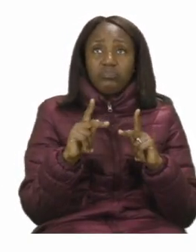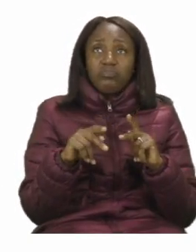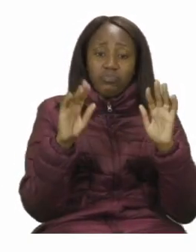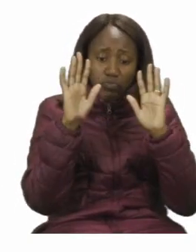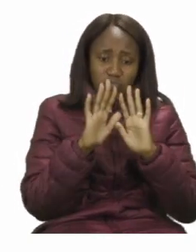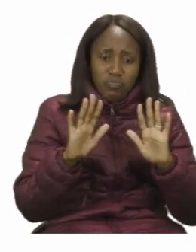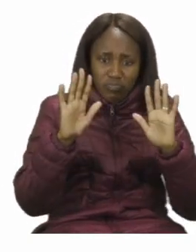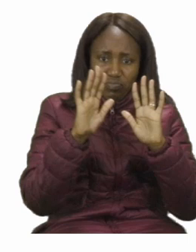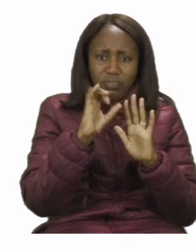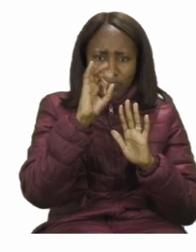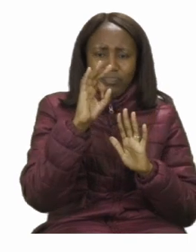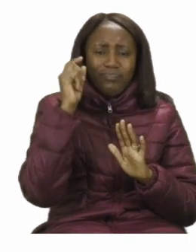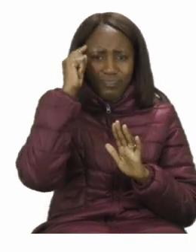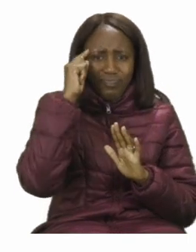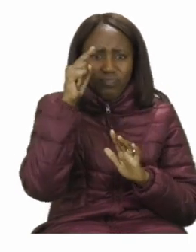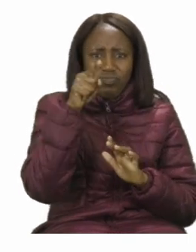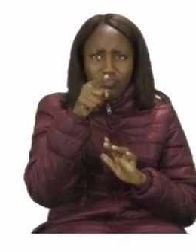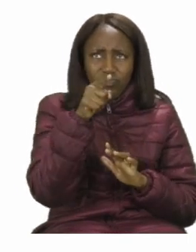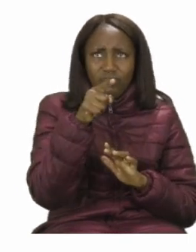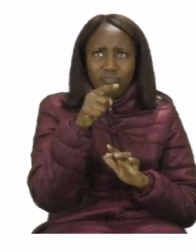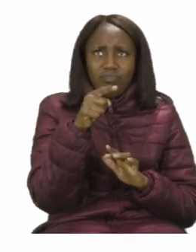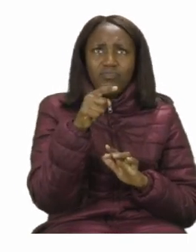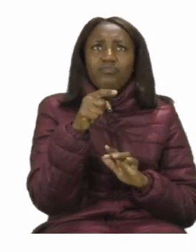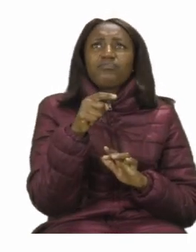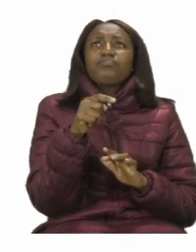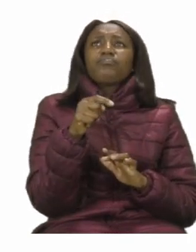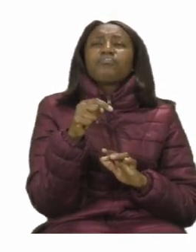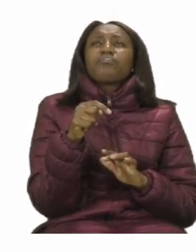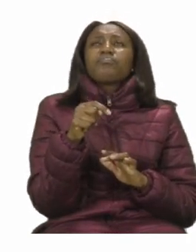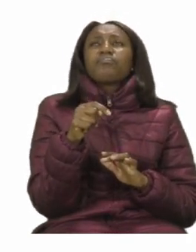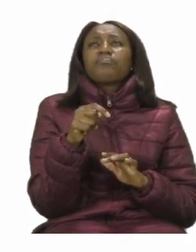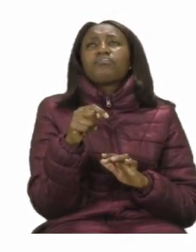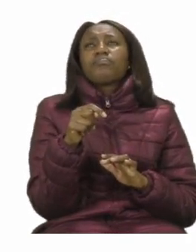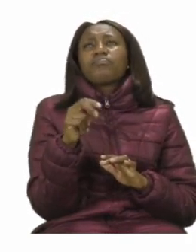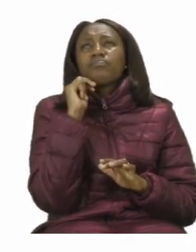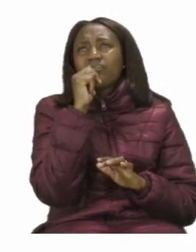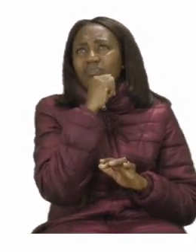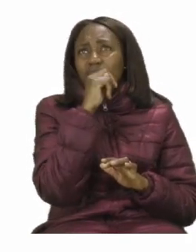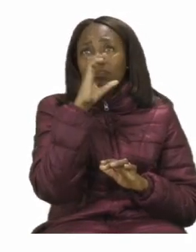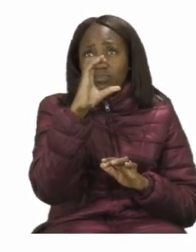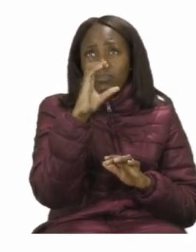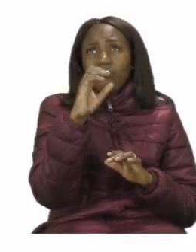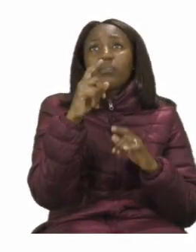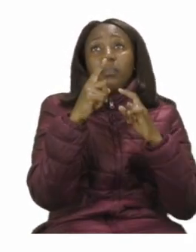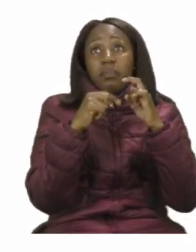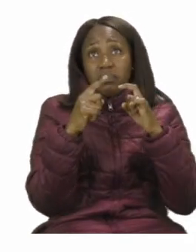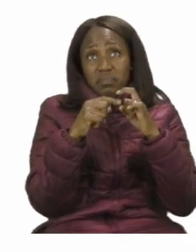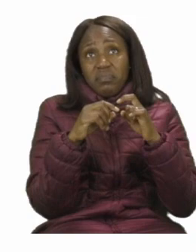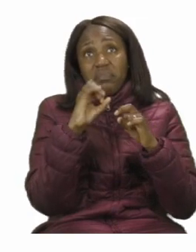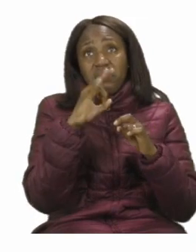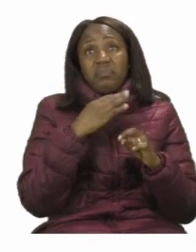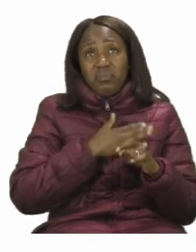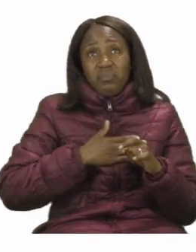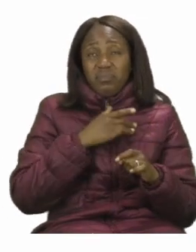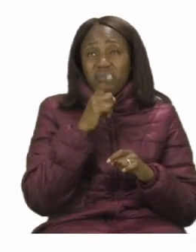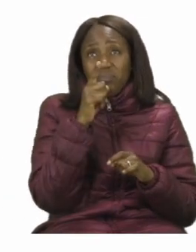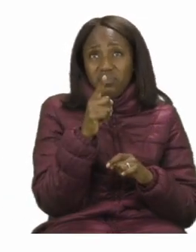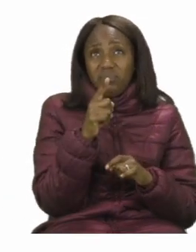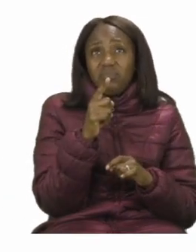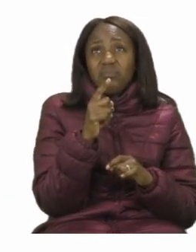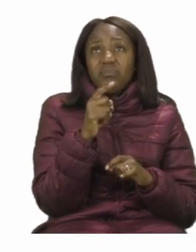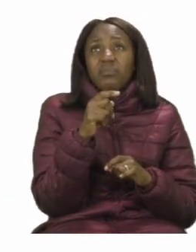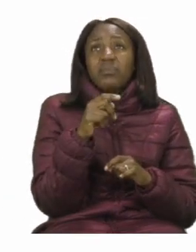the bubble pink. If you think it's a proper noun, then you color the bubble blue.